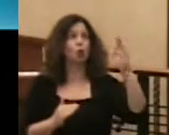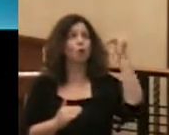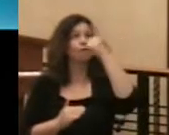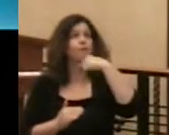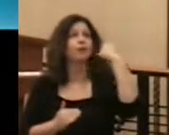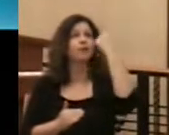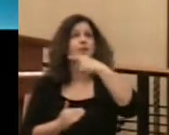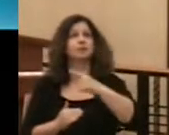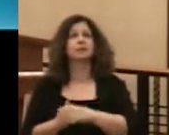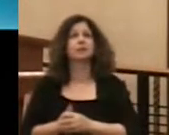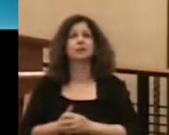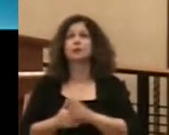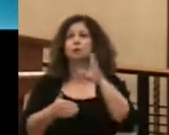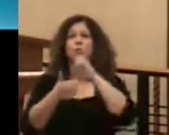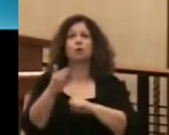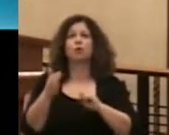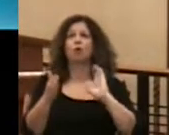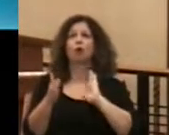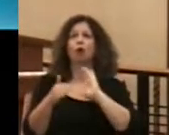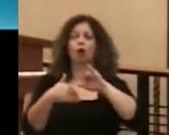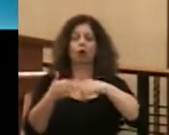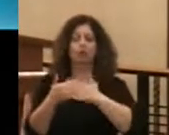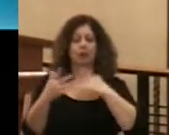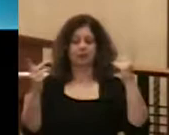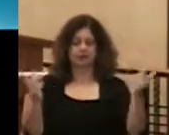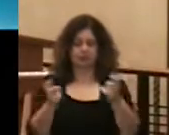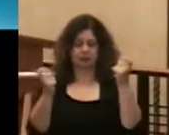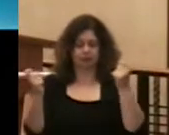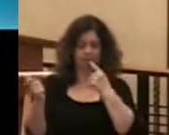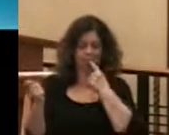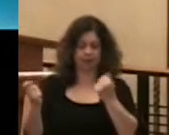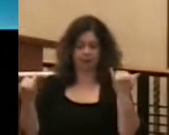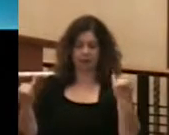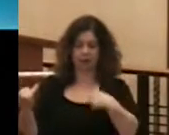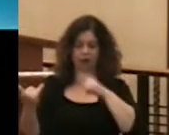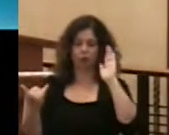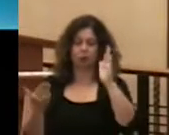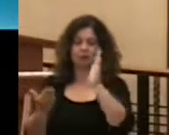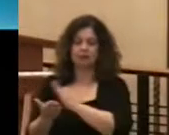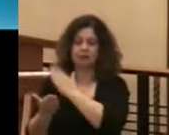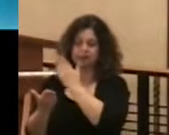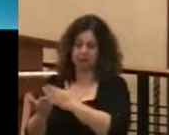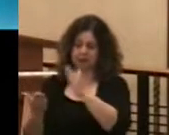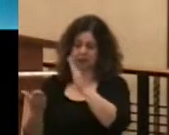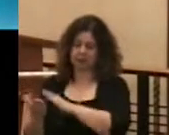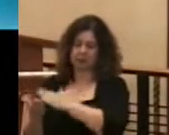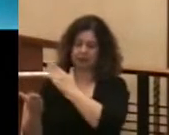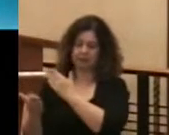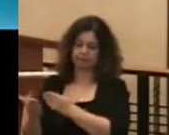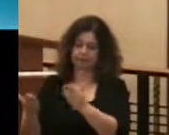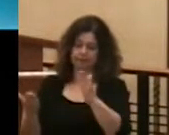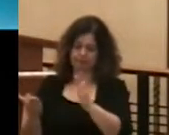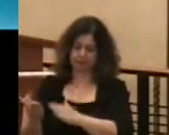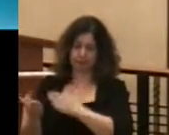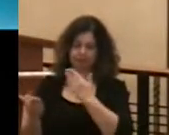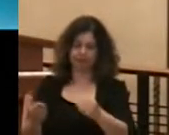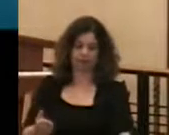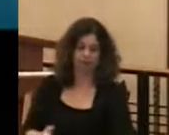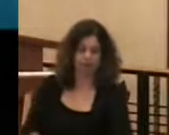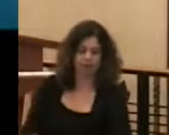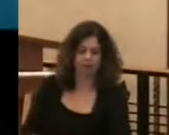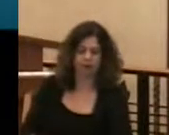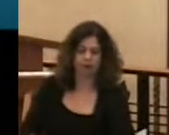blot out all my iniquities. We now sing a restoration using the next three verses of David's